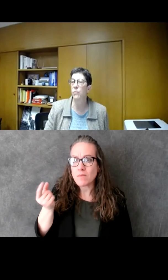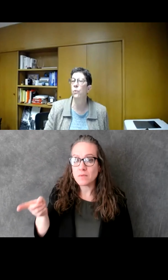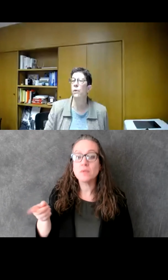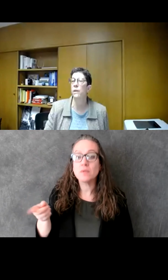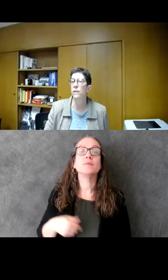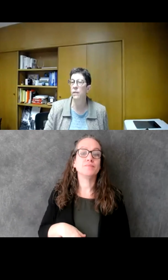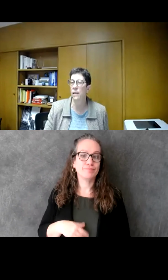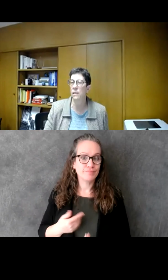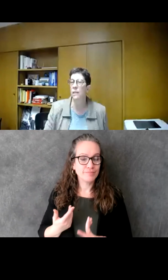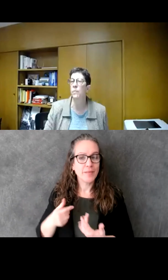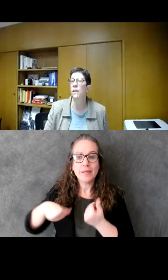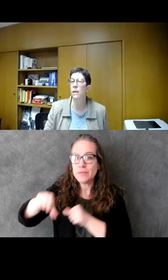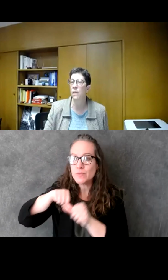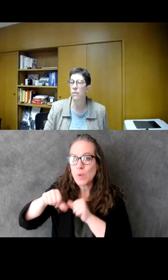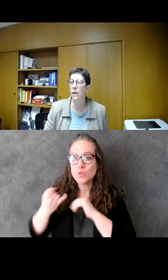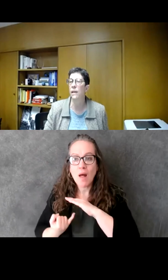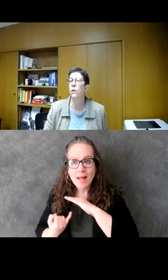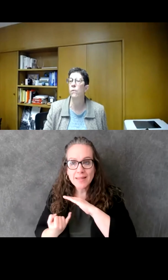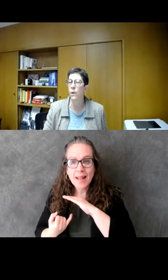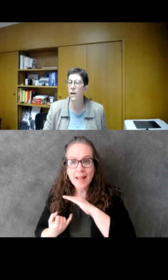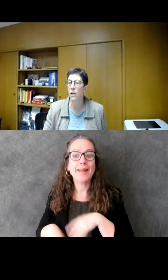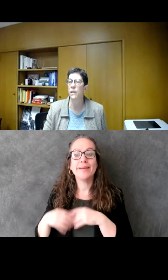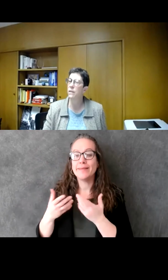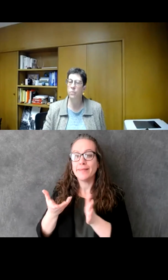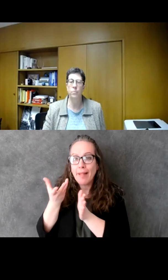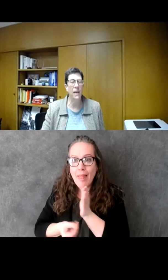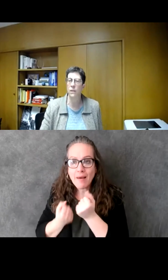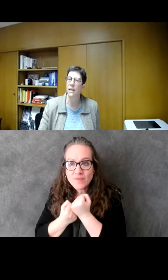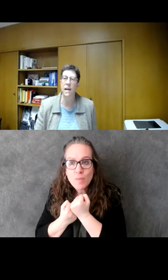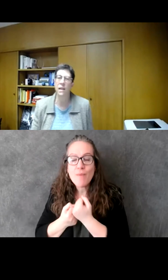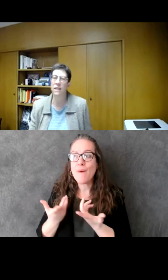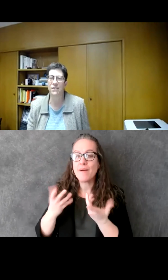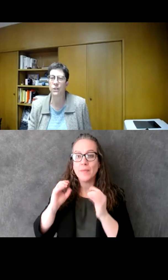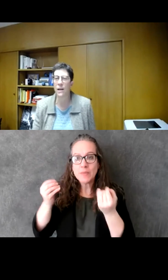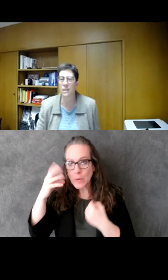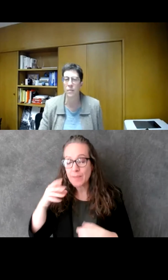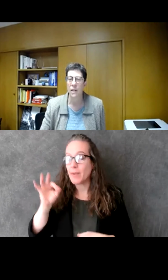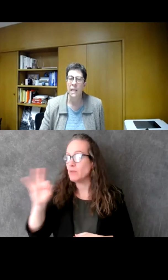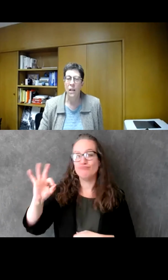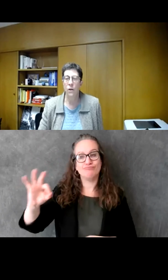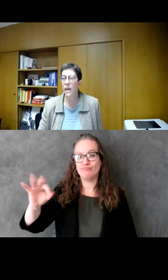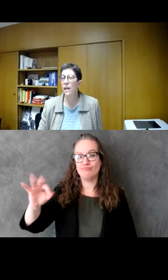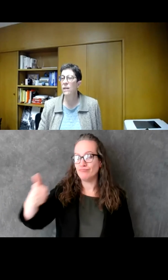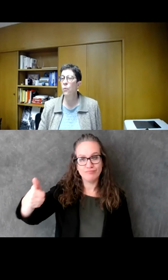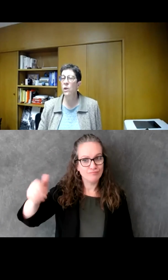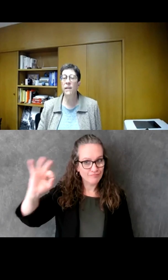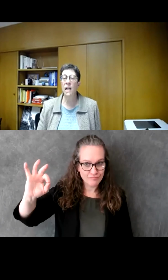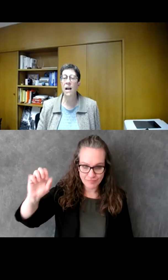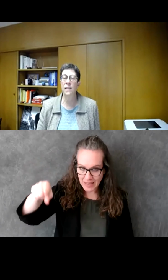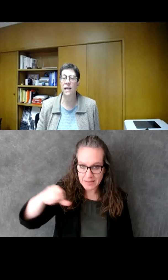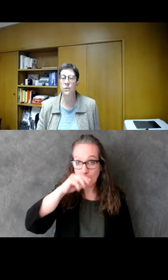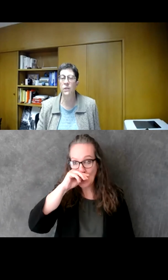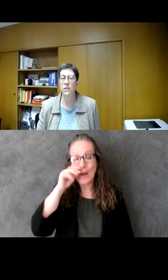of support, not sleeping, right? Overwhelmed. Bang, you guys got it. You're so awesome. Okay, now what